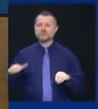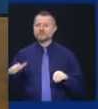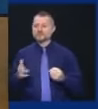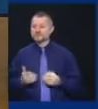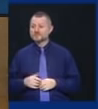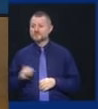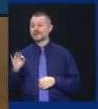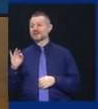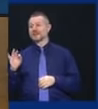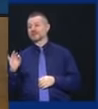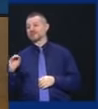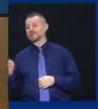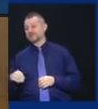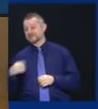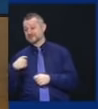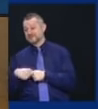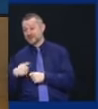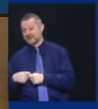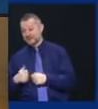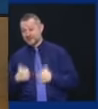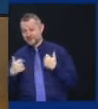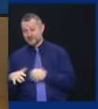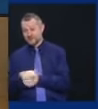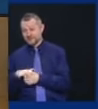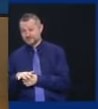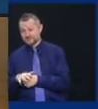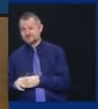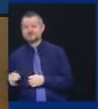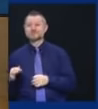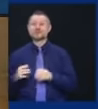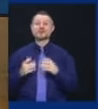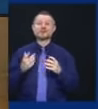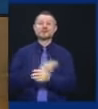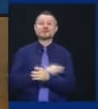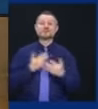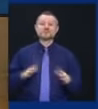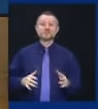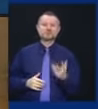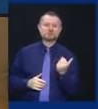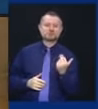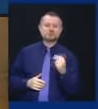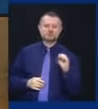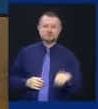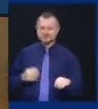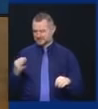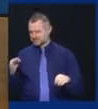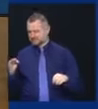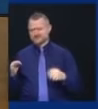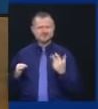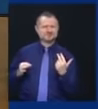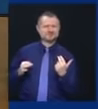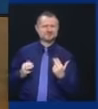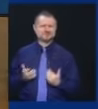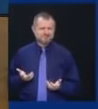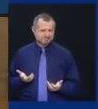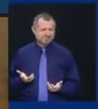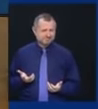19% of the population is Hispanic, and only 13% of those vaccinated are Hispanic.